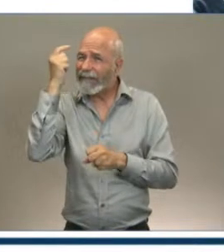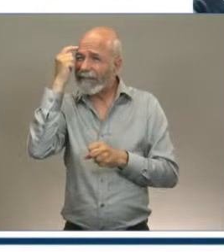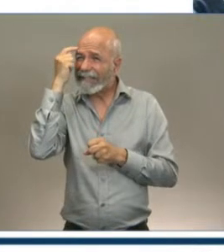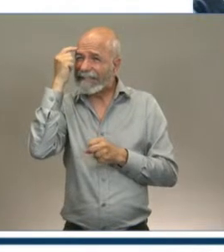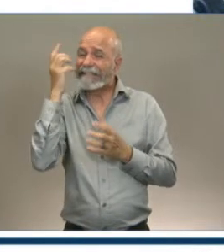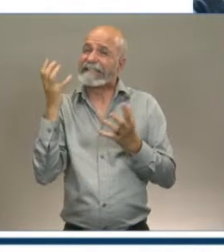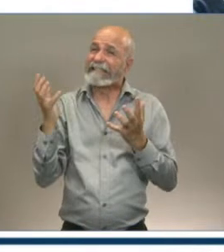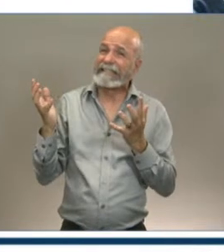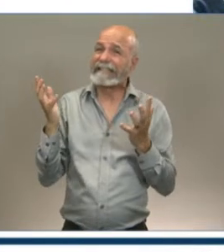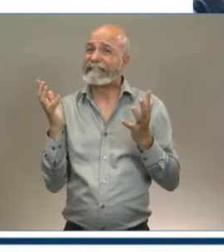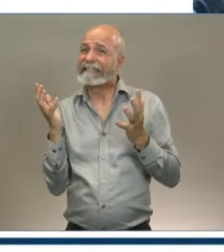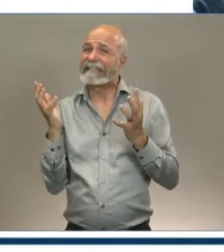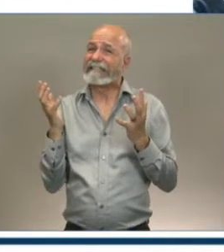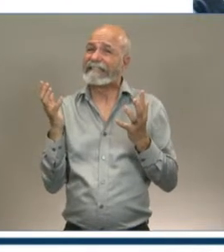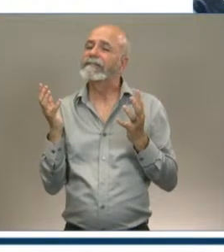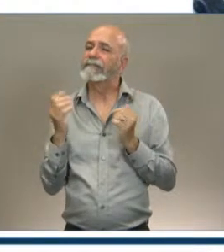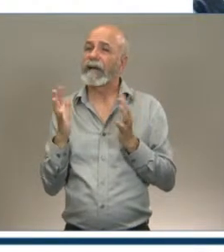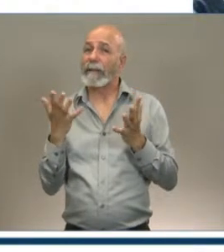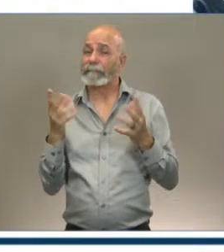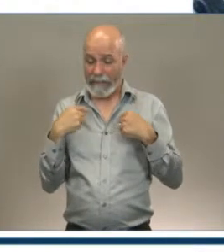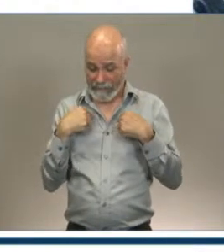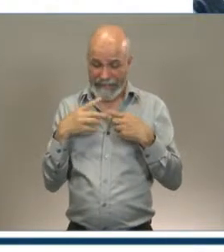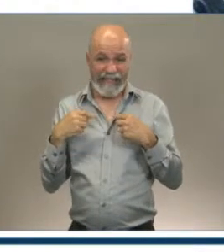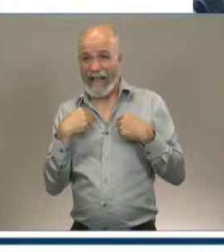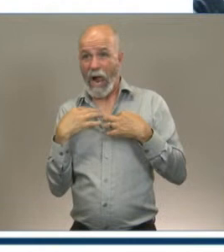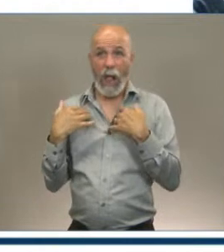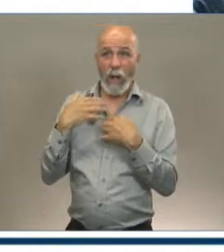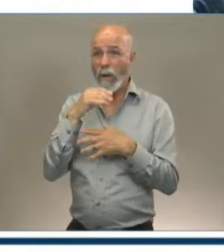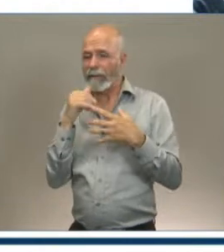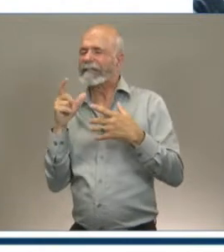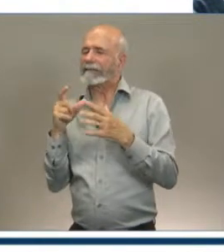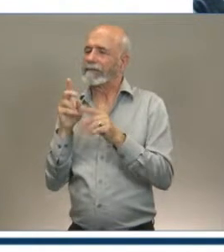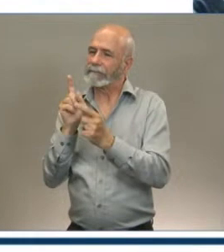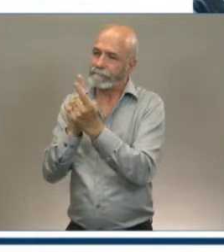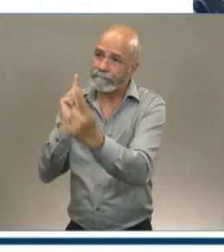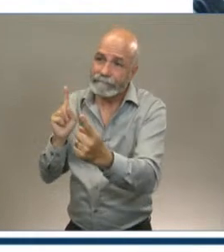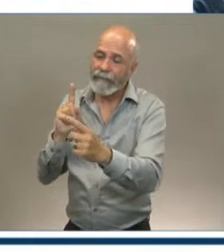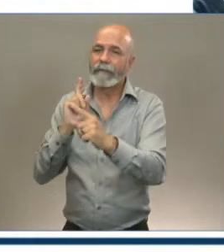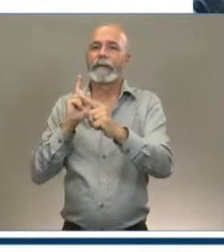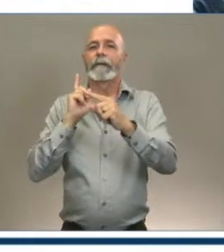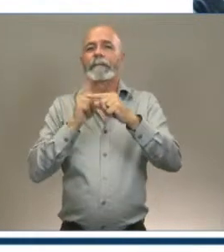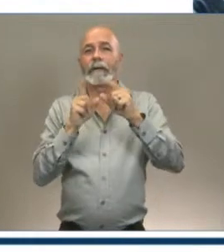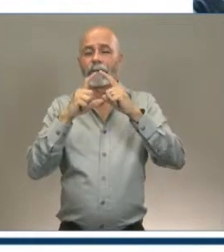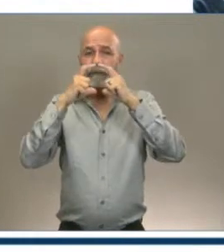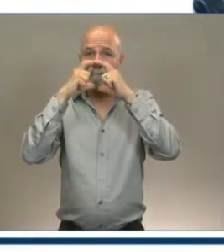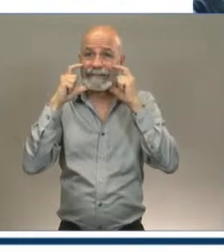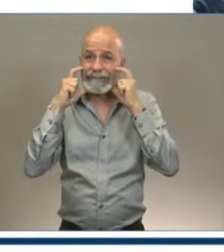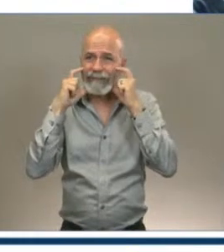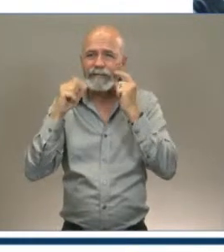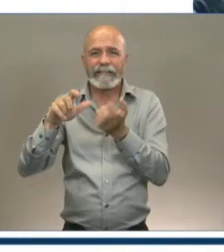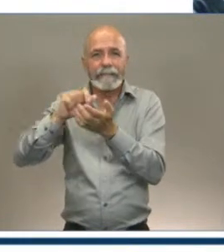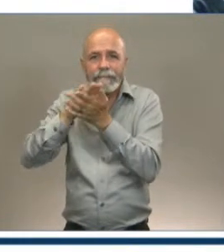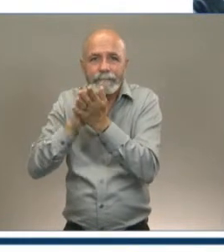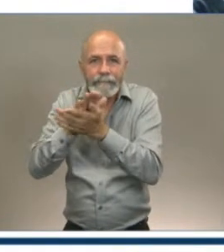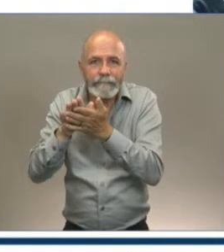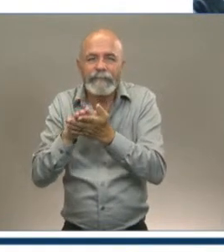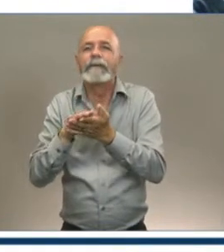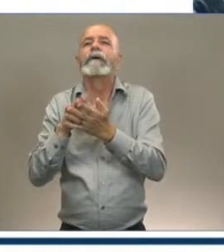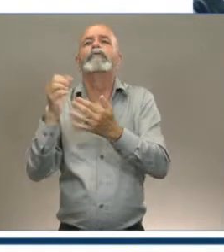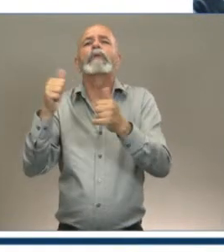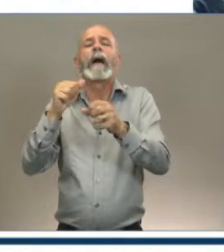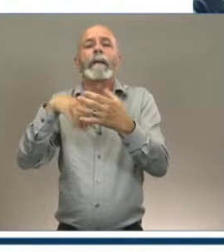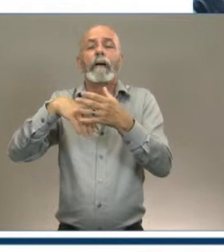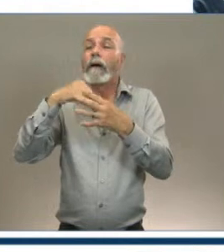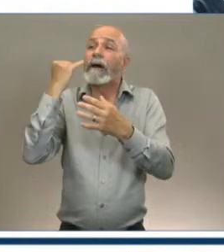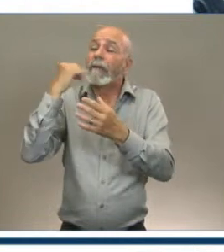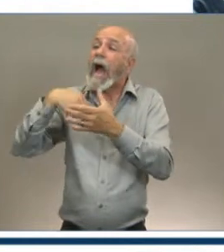own social distancing, of wearing masks, of just really doing your very best to reduce your own personal contacts,